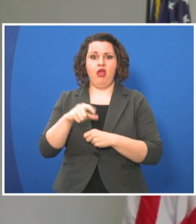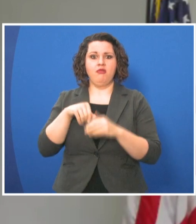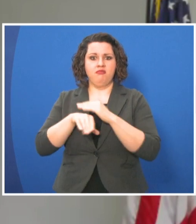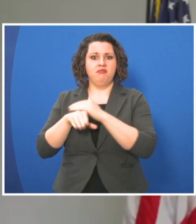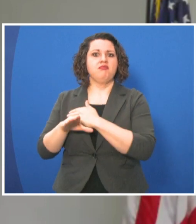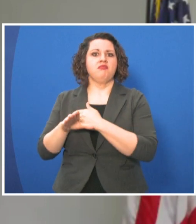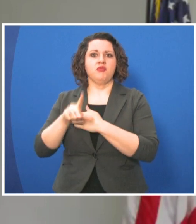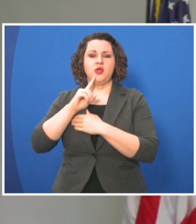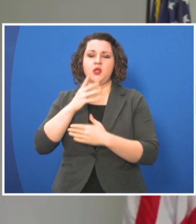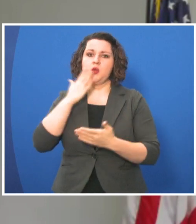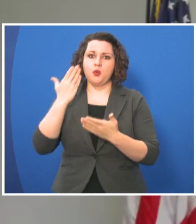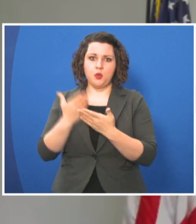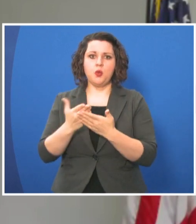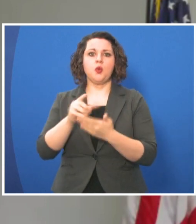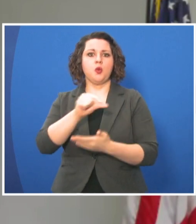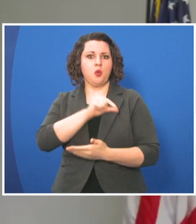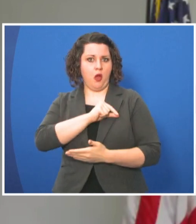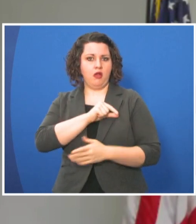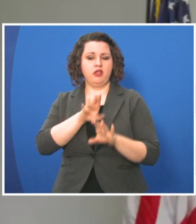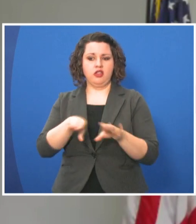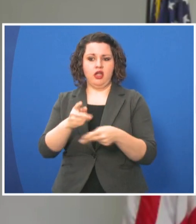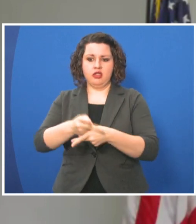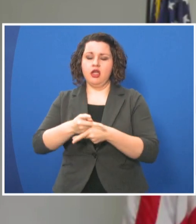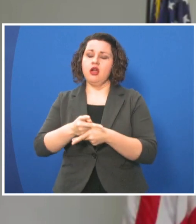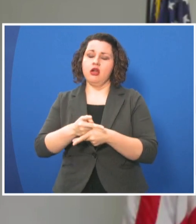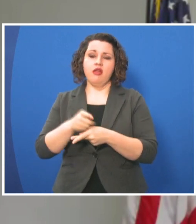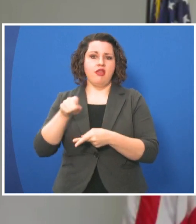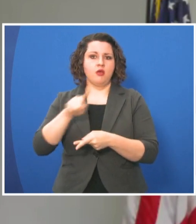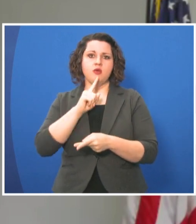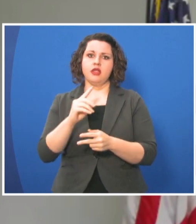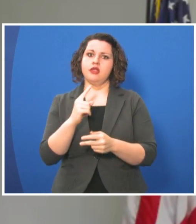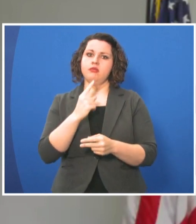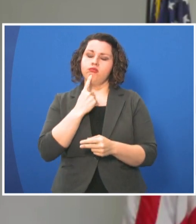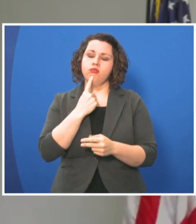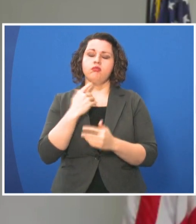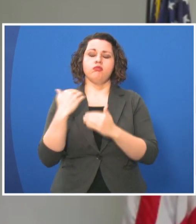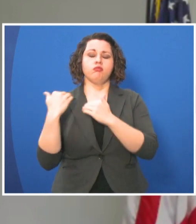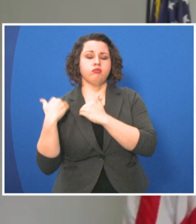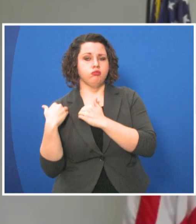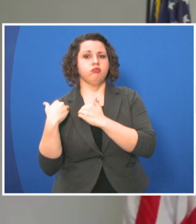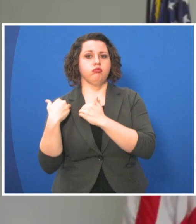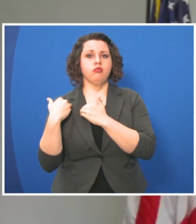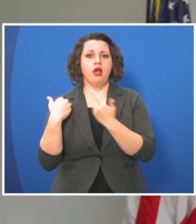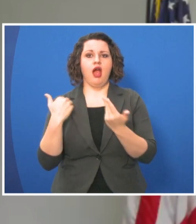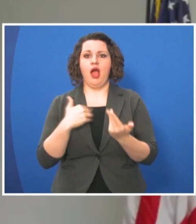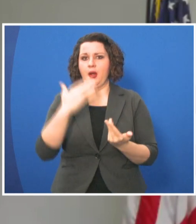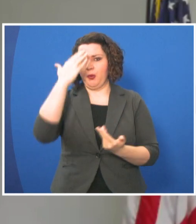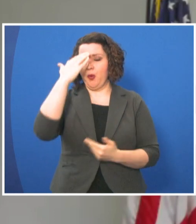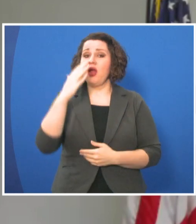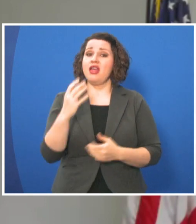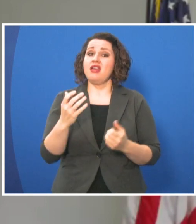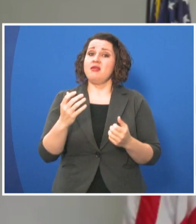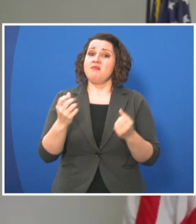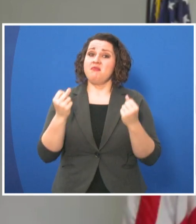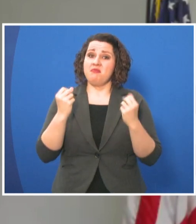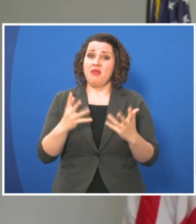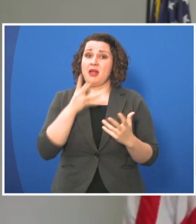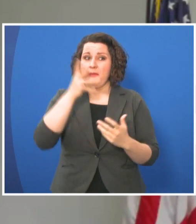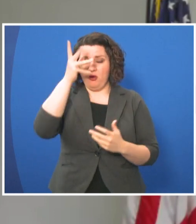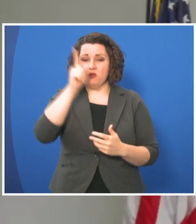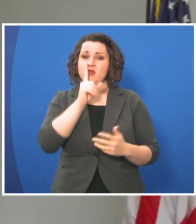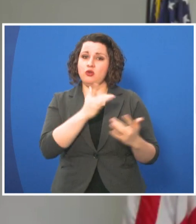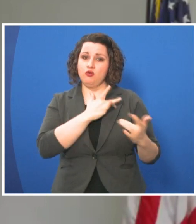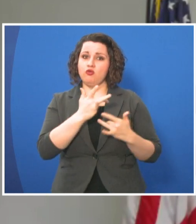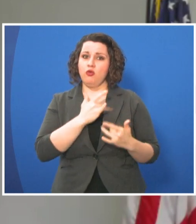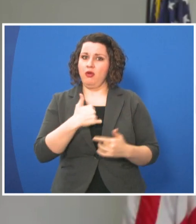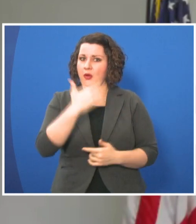child care, I take this responsibility incredibly seriously. And I know right now many parents are concerned. I want to